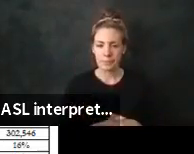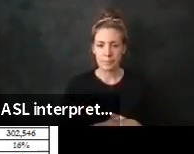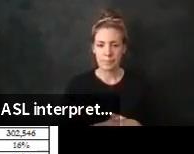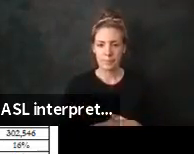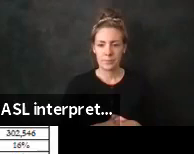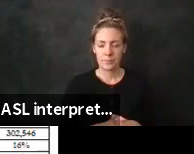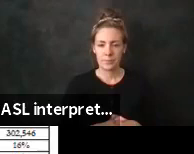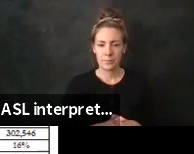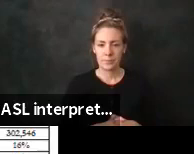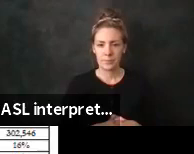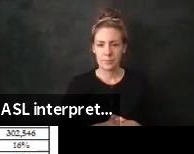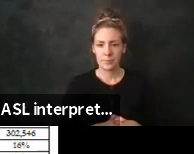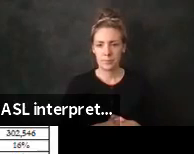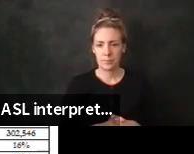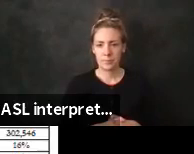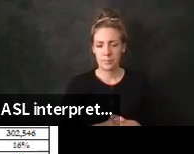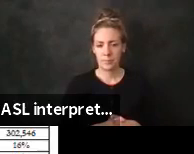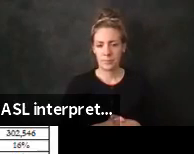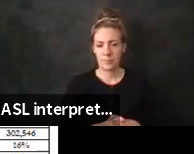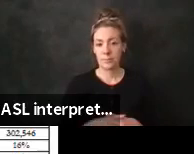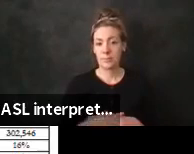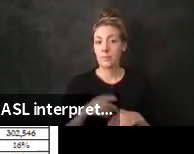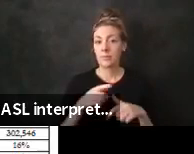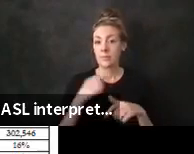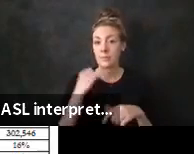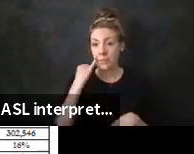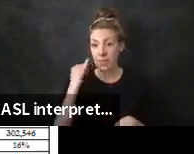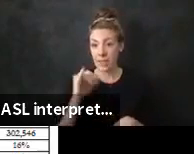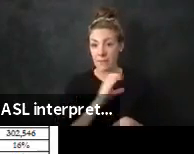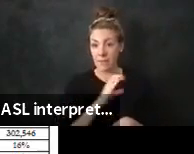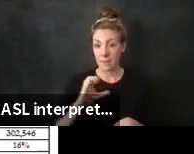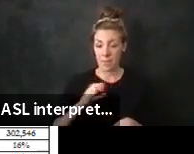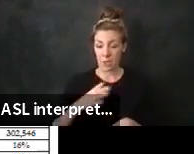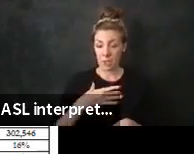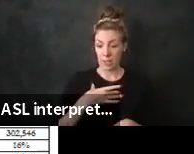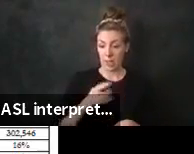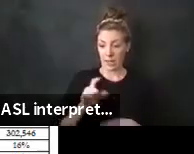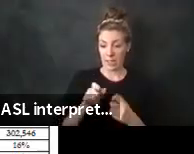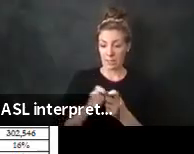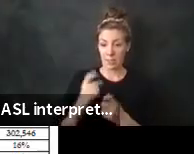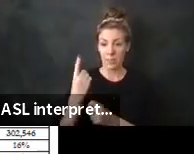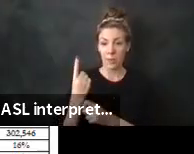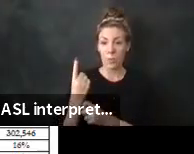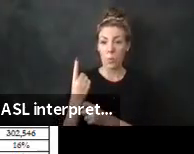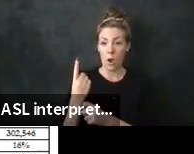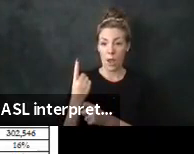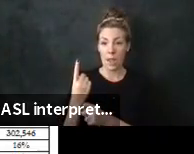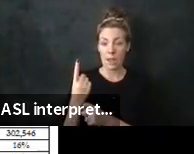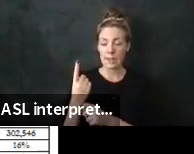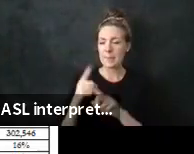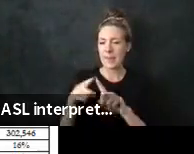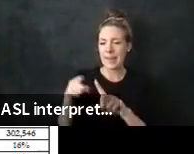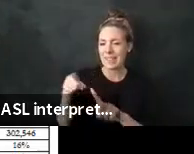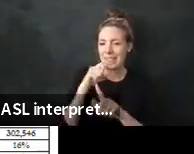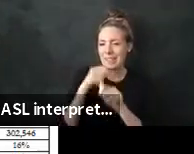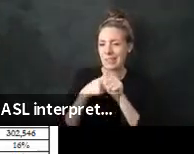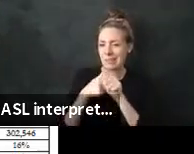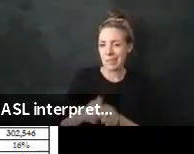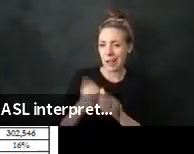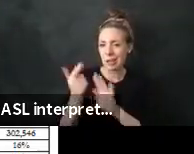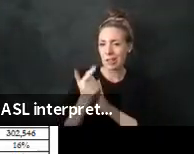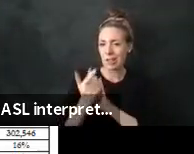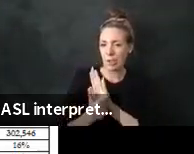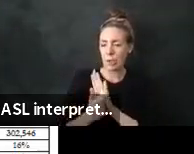And then if the commission or the board liked a particular map that maybe was not legally compliant, then we could start to work